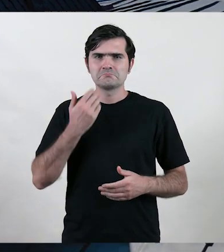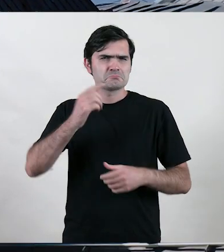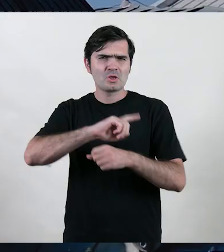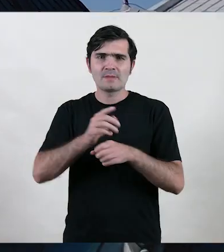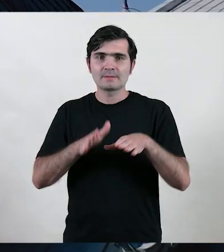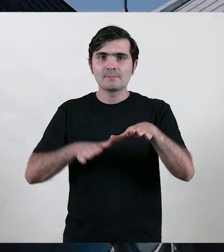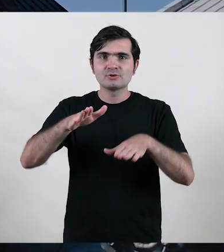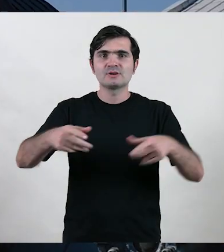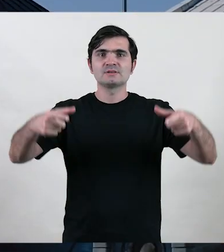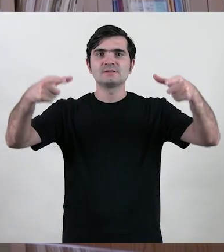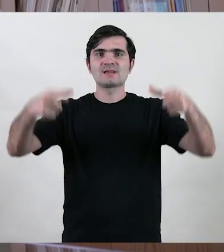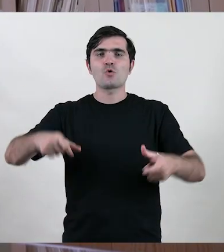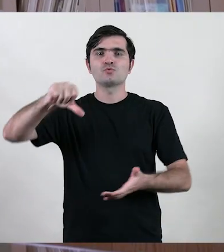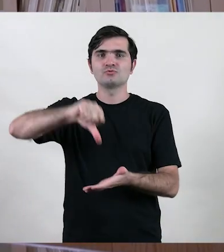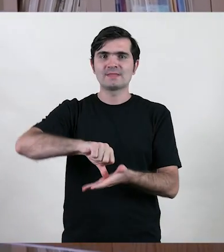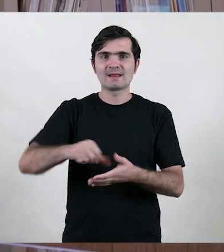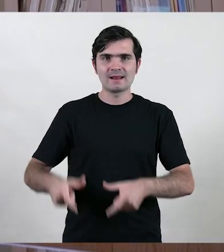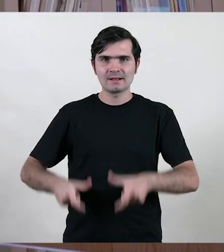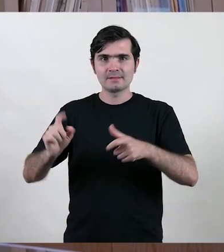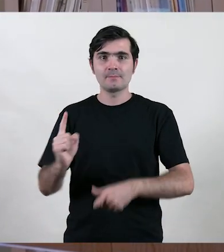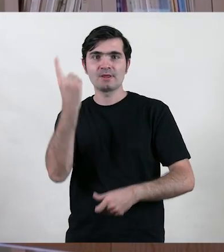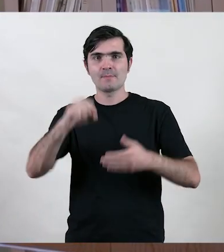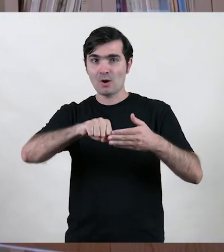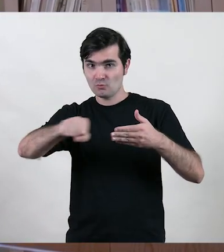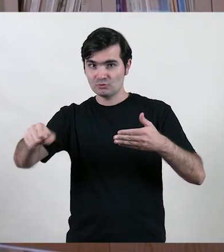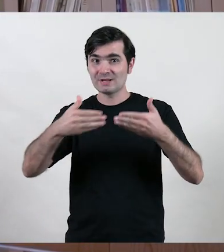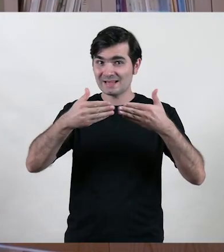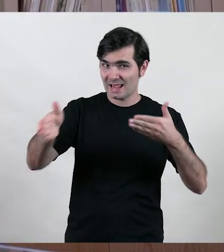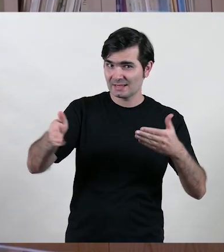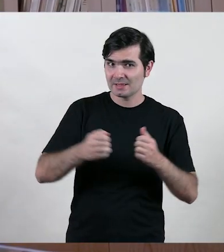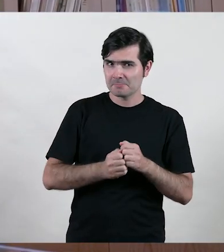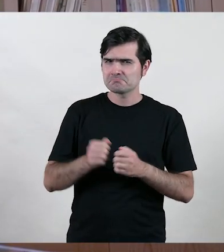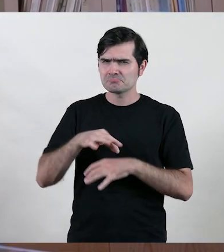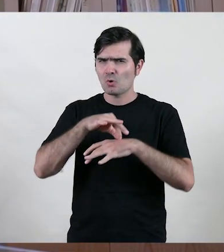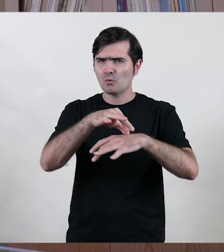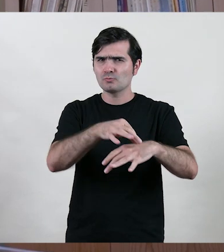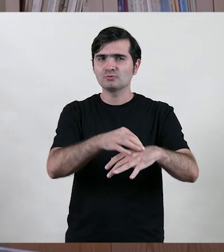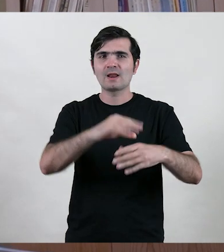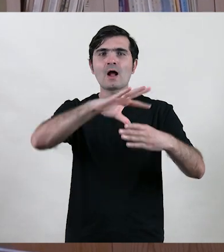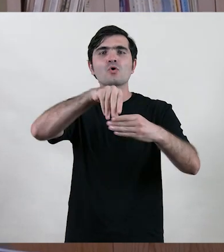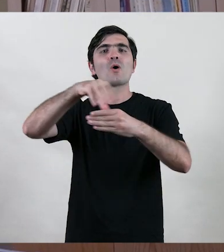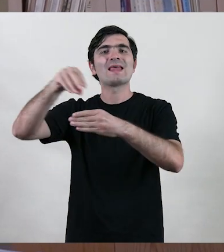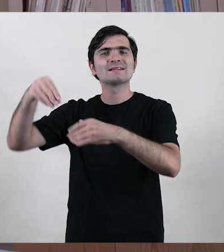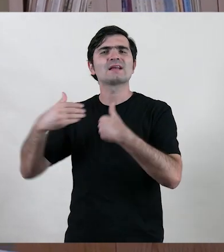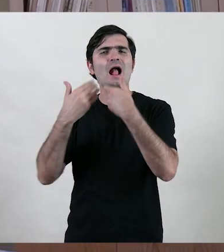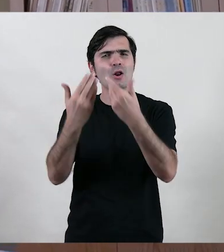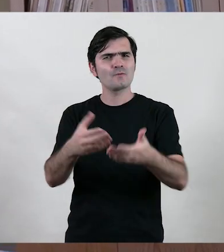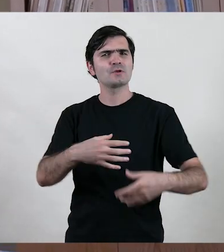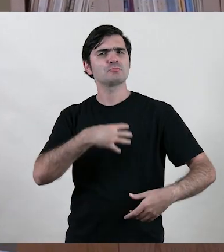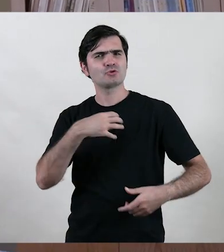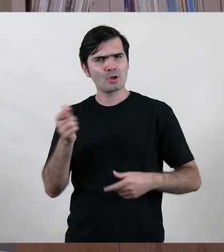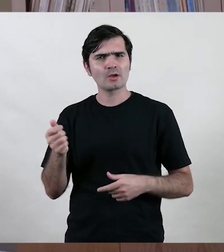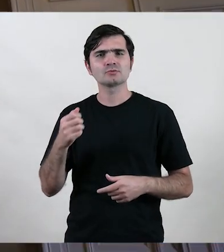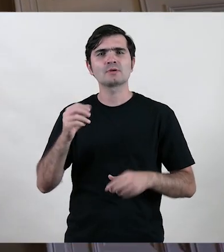As you enter the building's central salon, the first door leads you to a beautiful collection generously offered by